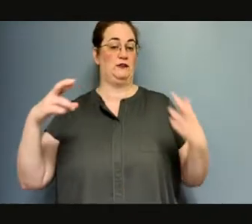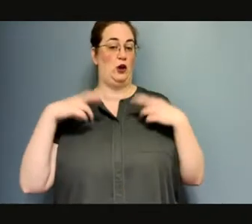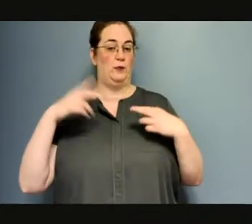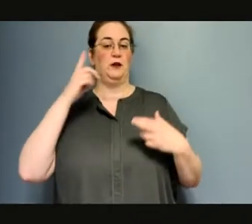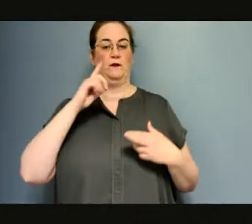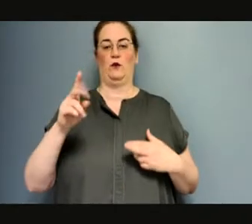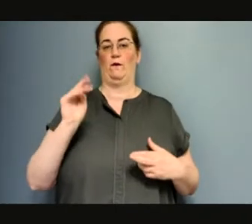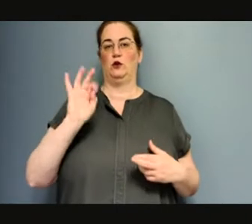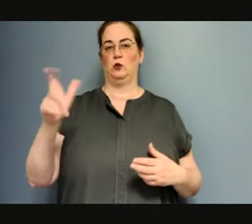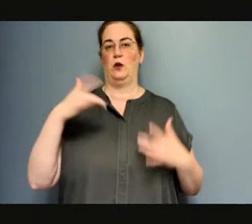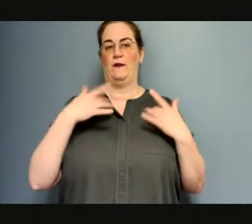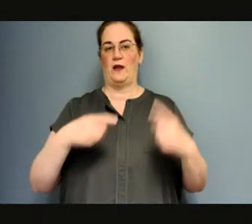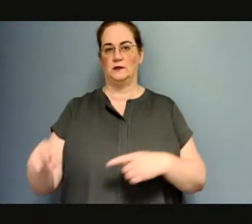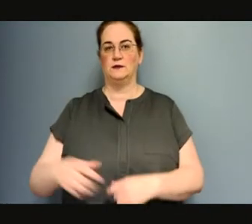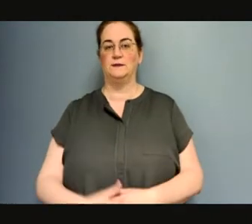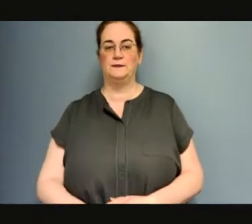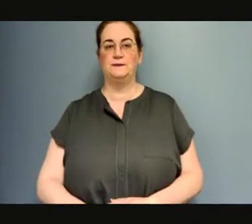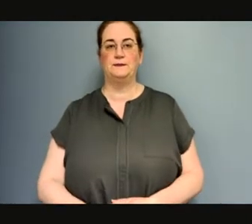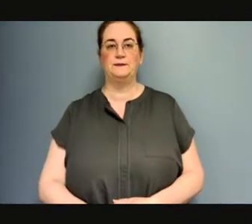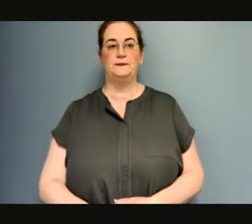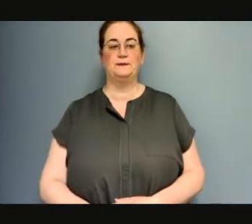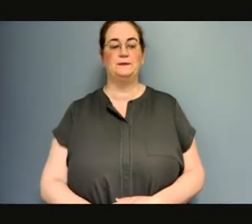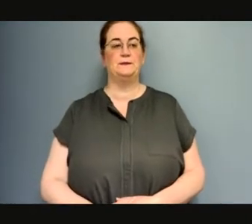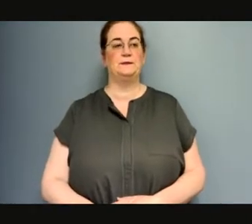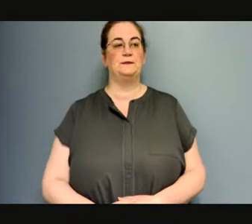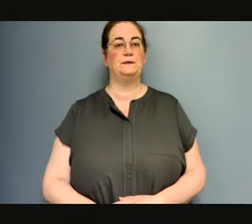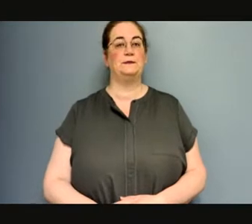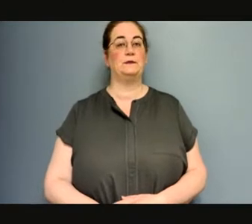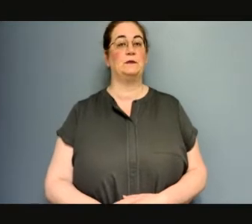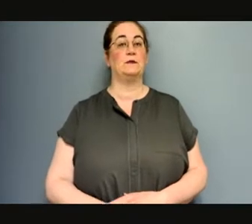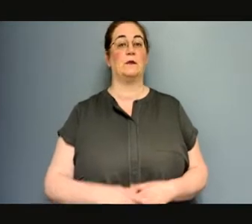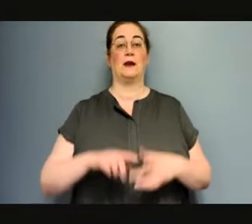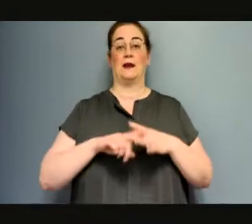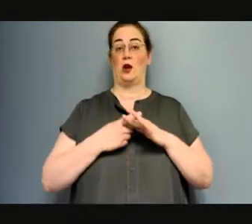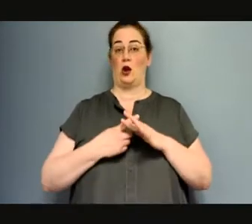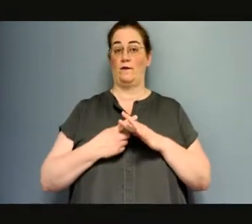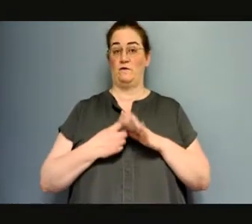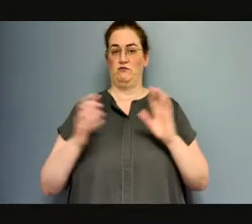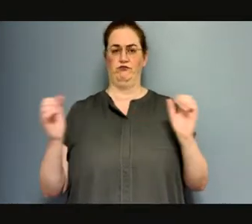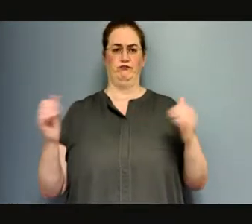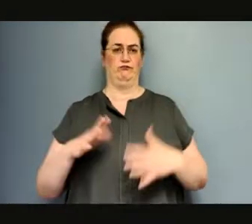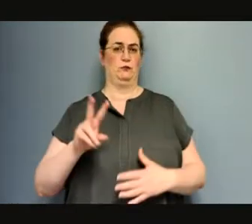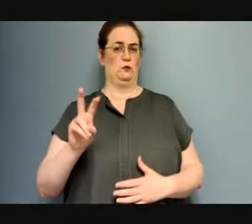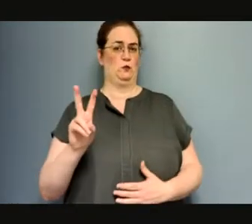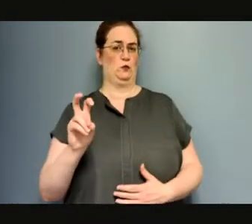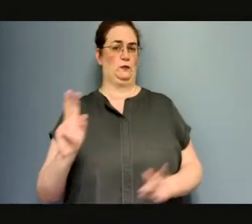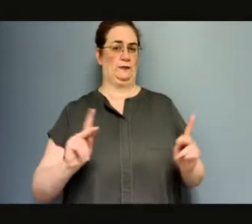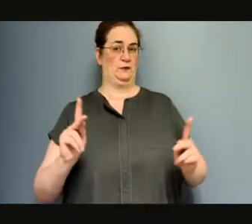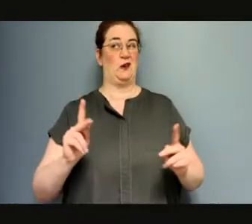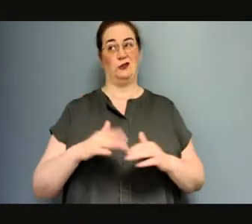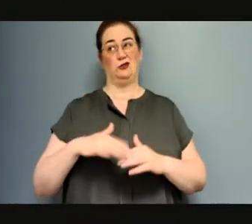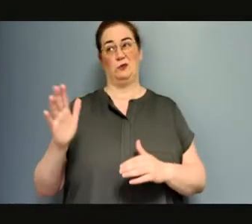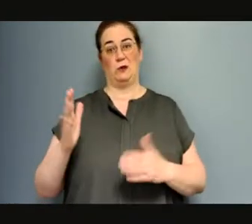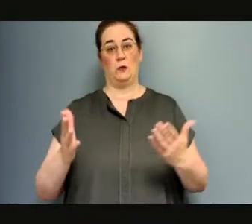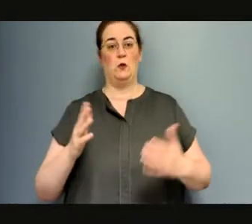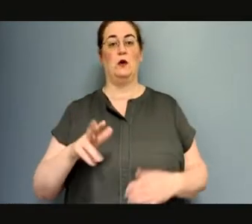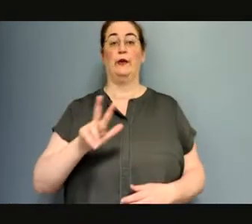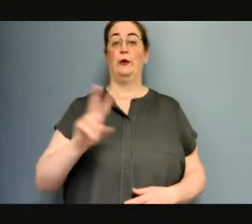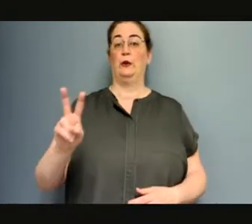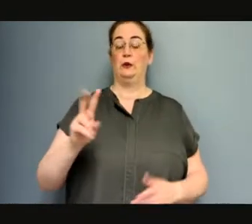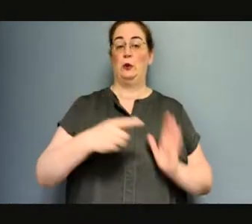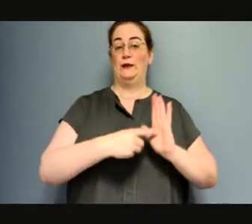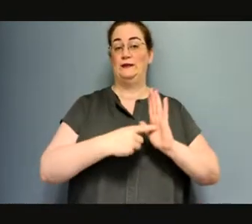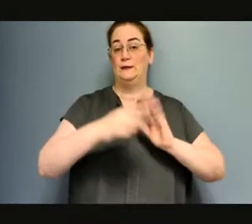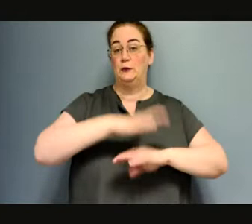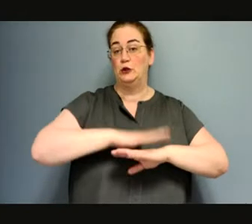events. Next. The kickoff event was attended by 200 people or more, actually, 32